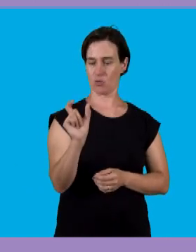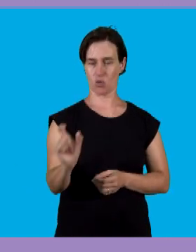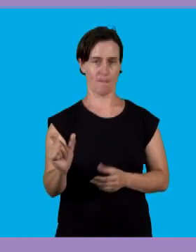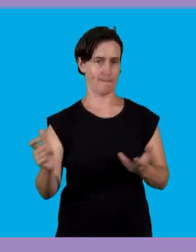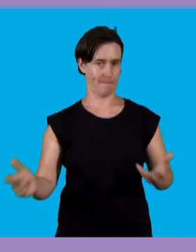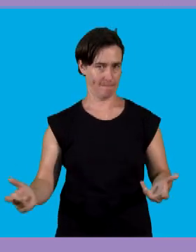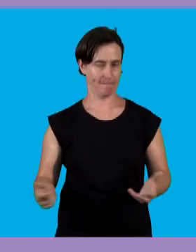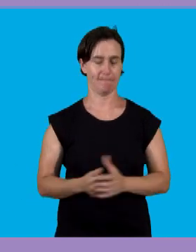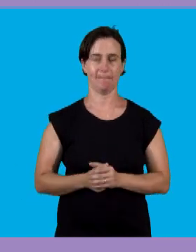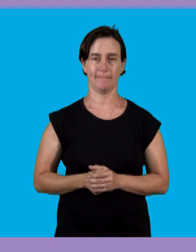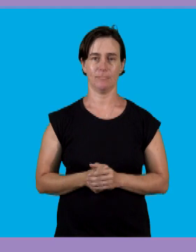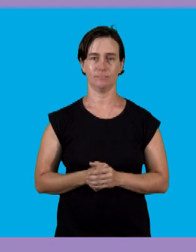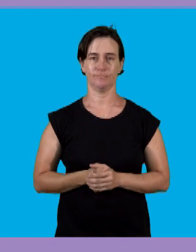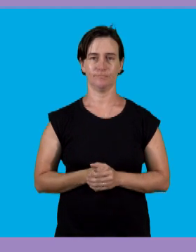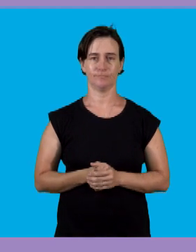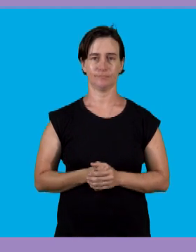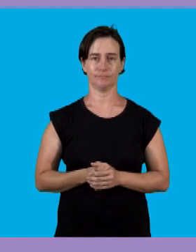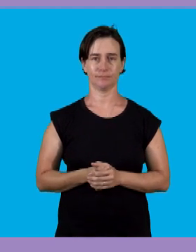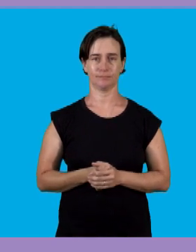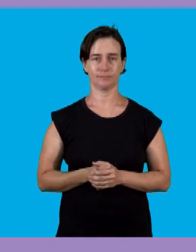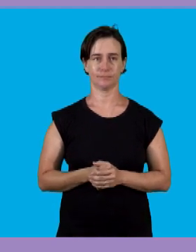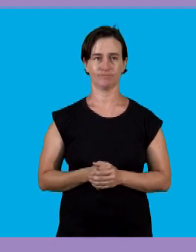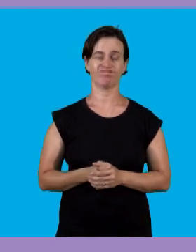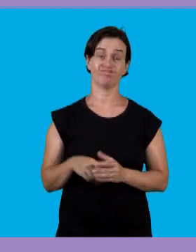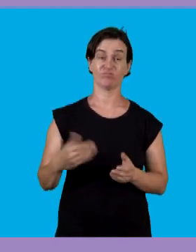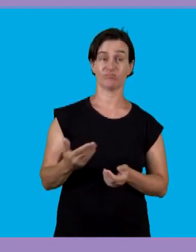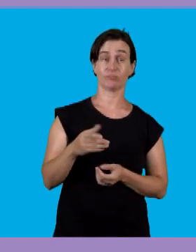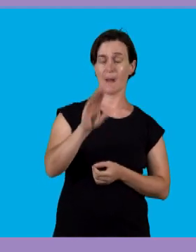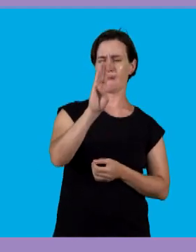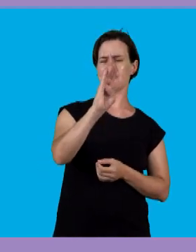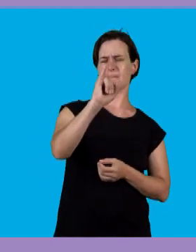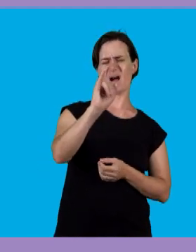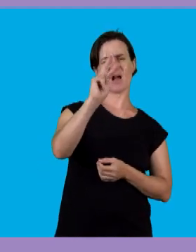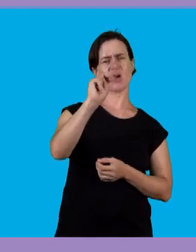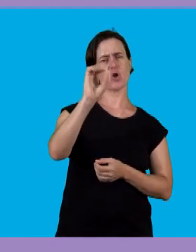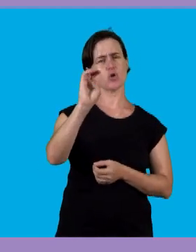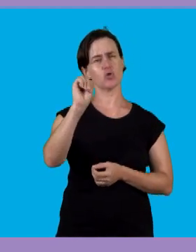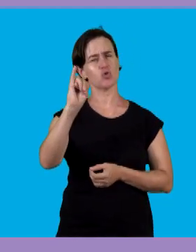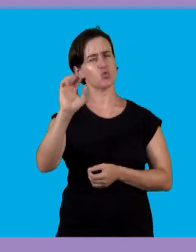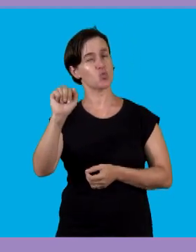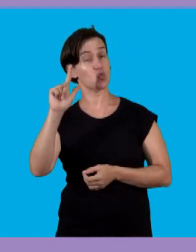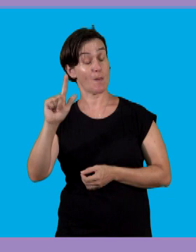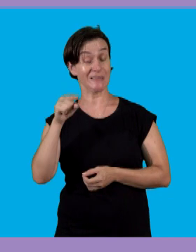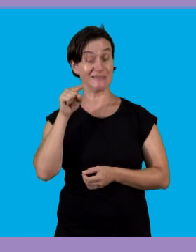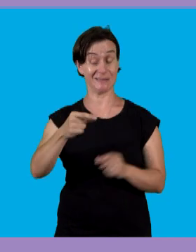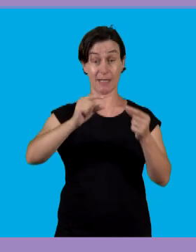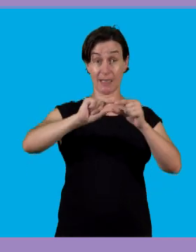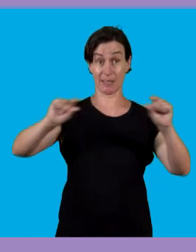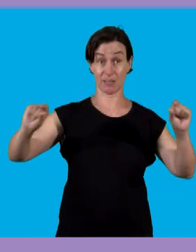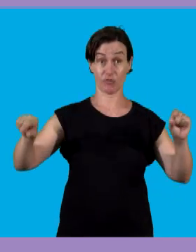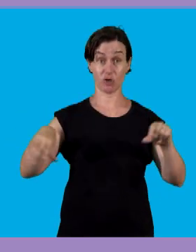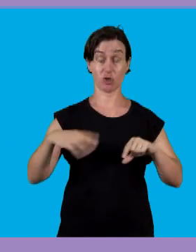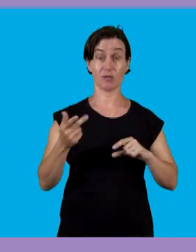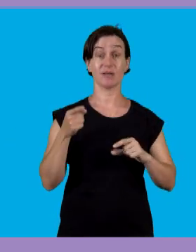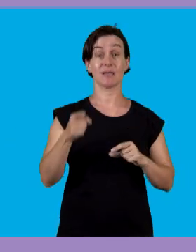one term only. What about a binomial? Now, a binomial is an expression which is